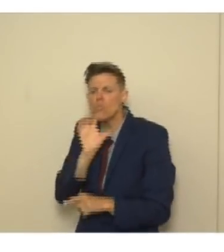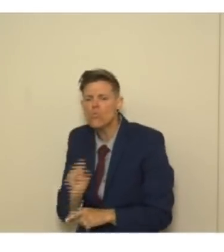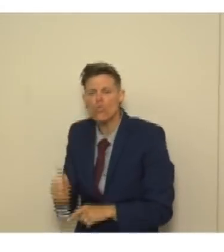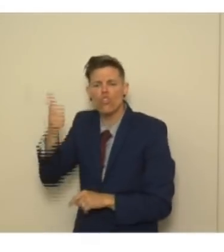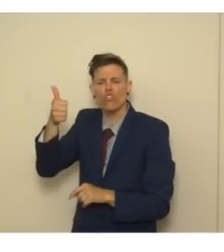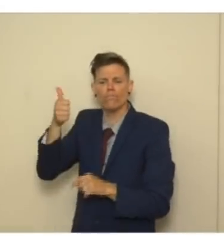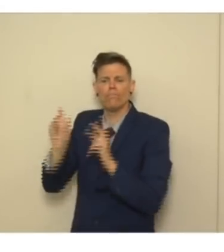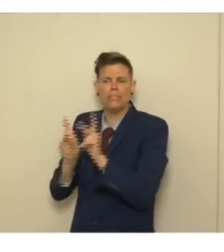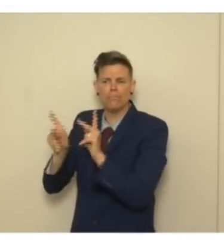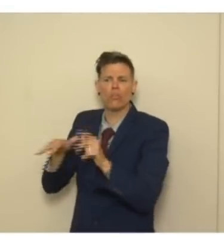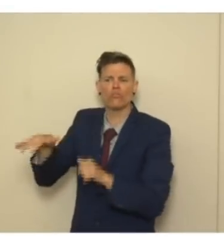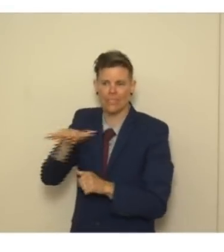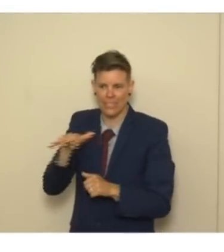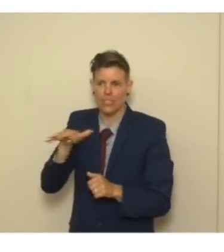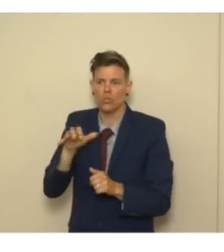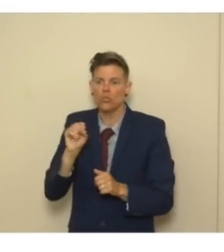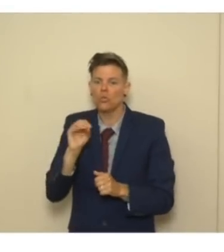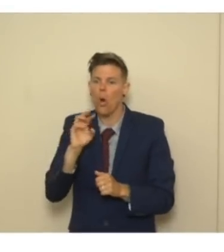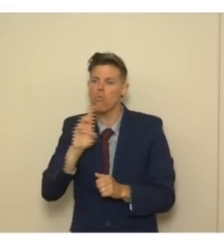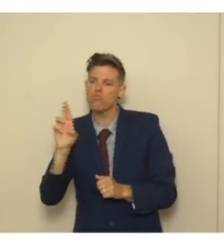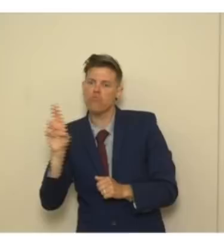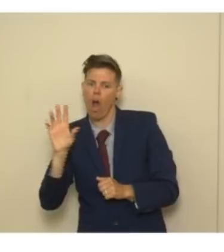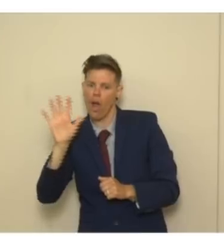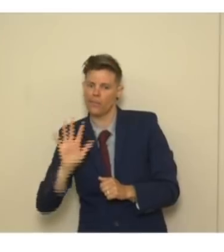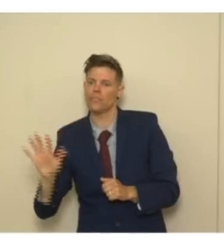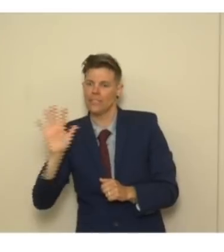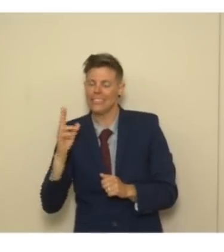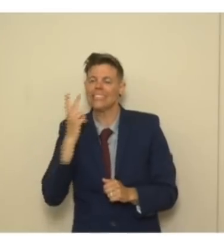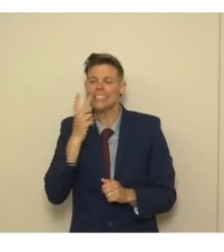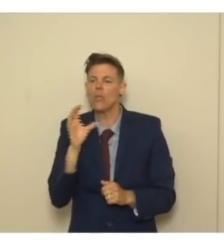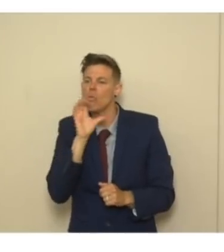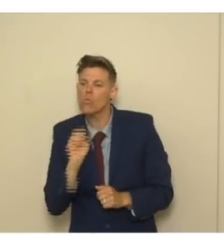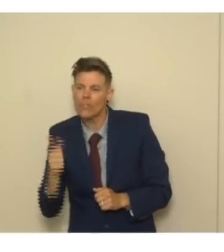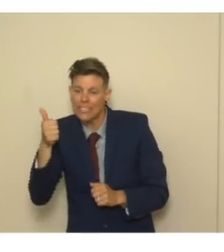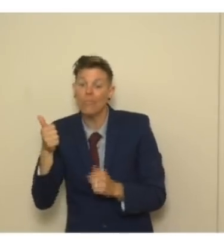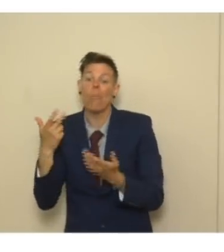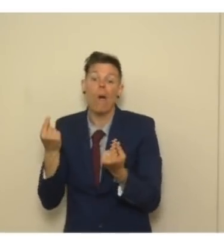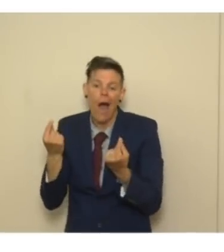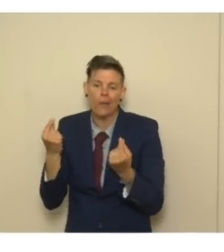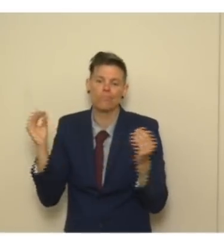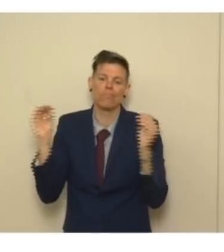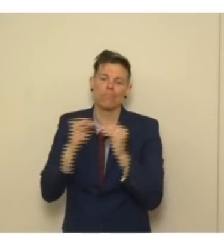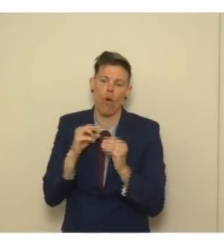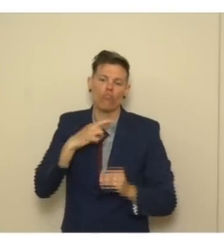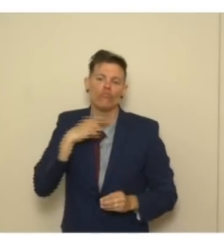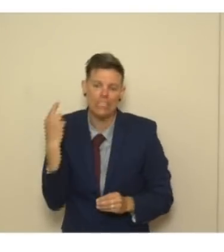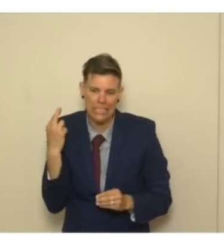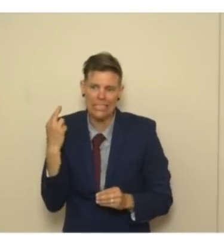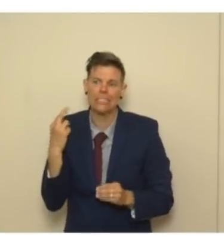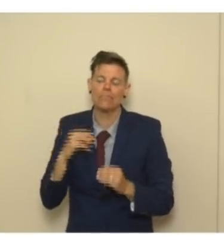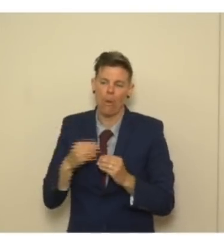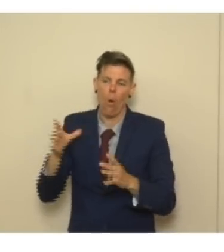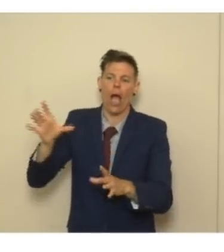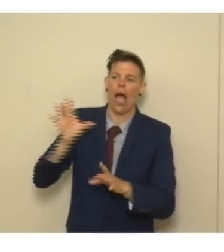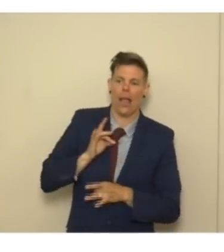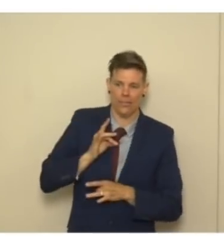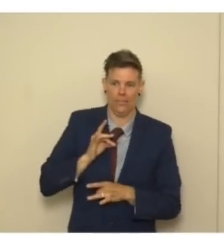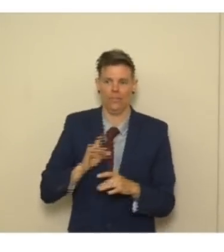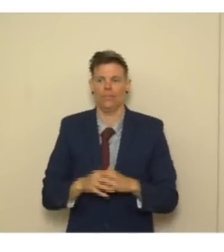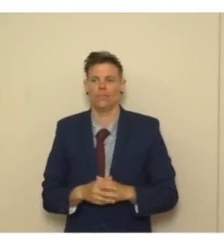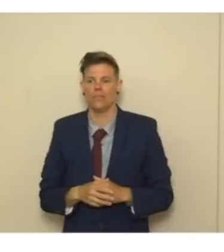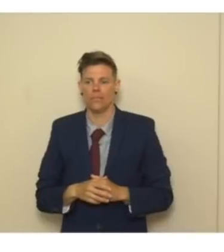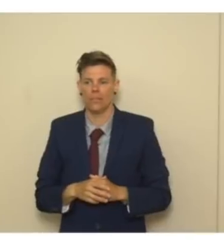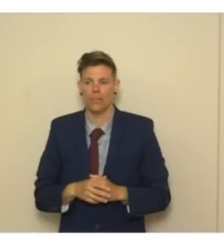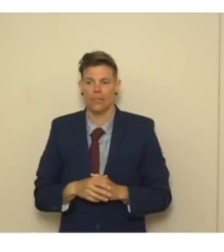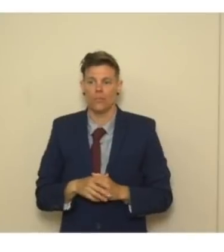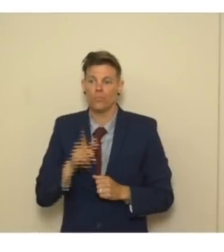mortality rates in older individuals. But it's really the folks between 20 and 60 who have the majority of